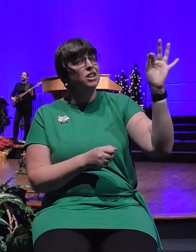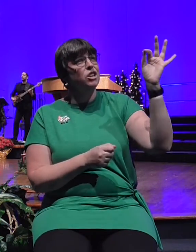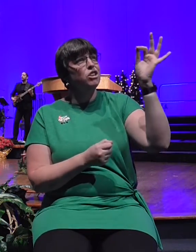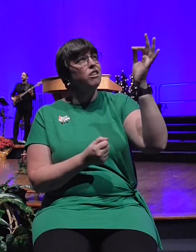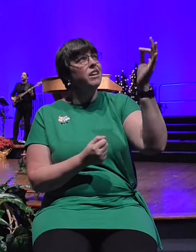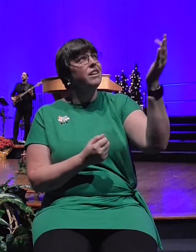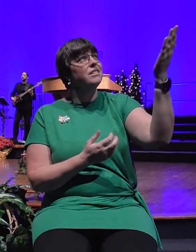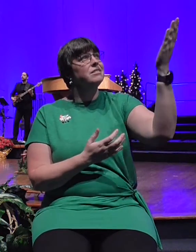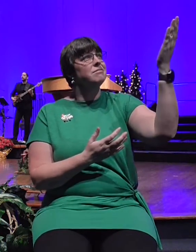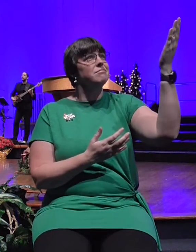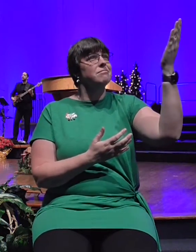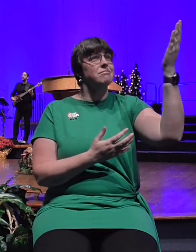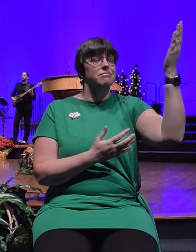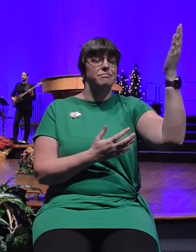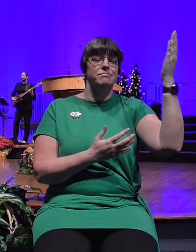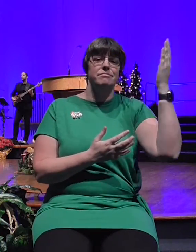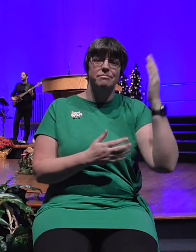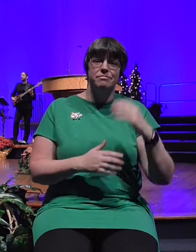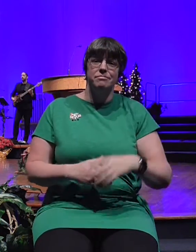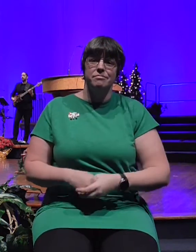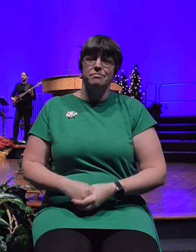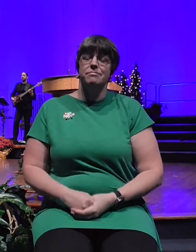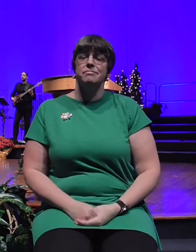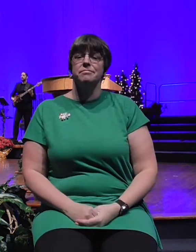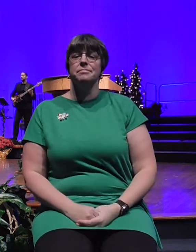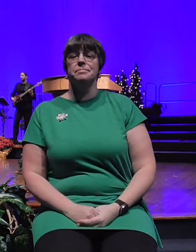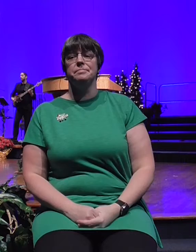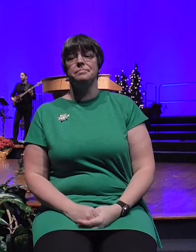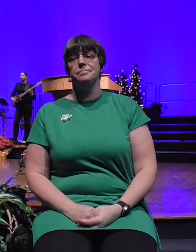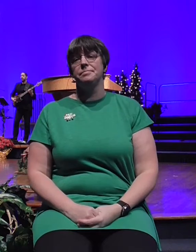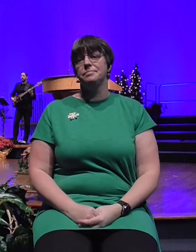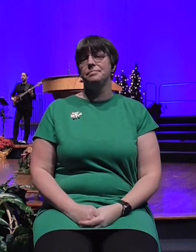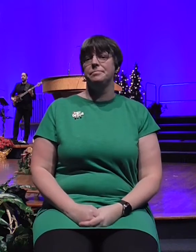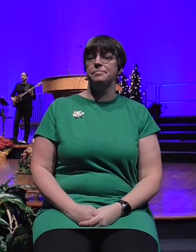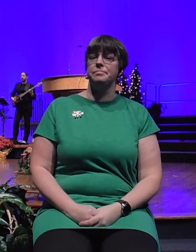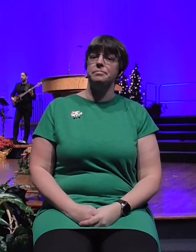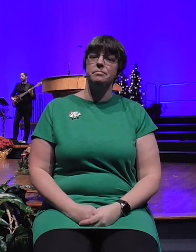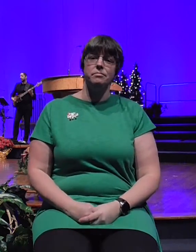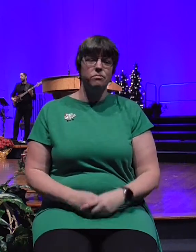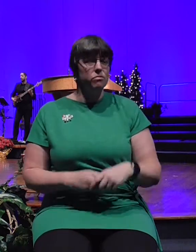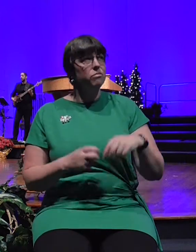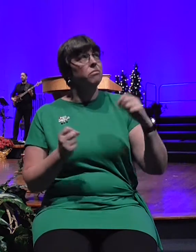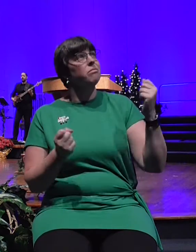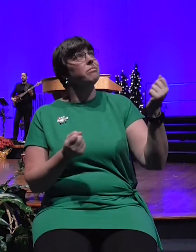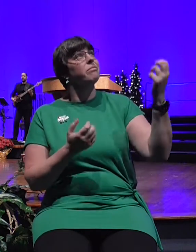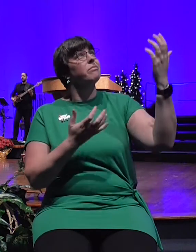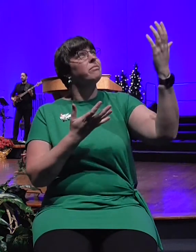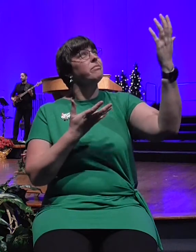Spirit in